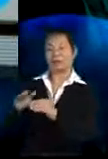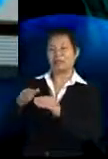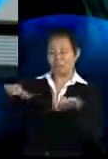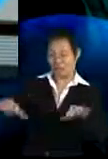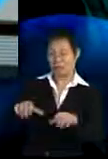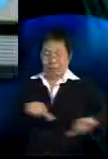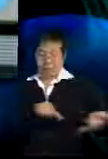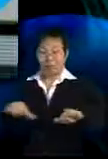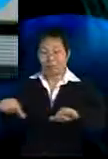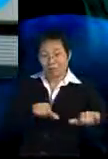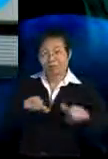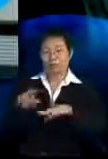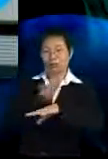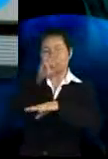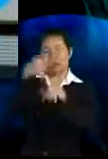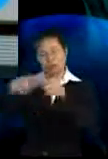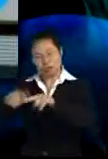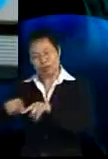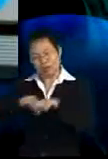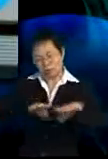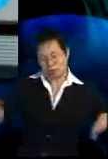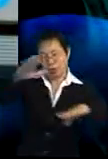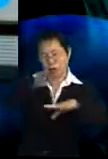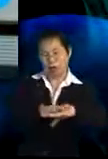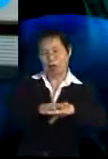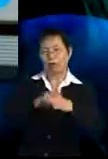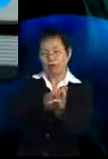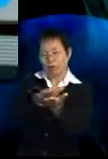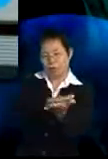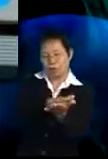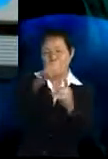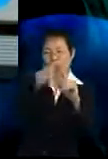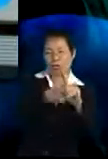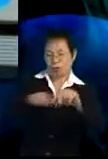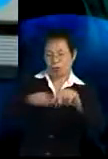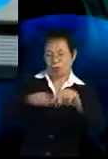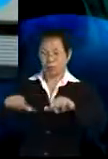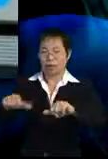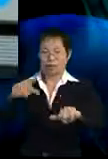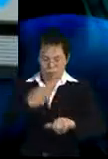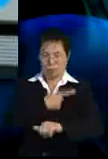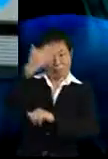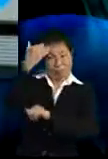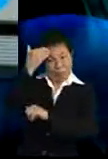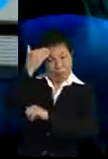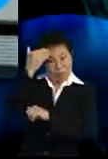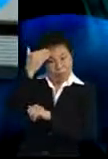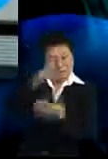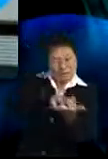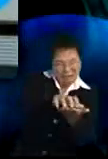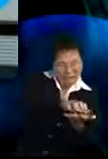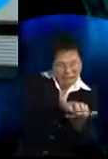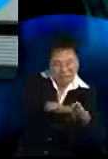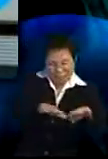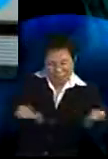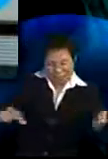some activities using different surfaces on friction. From the activities, we know that the rougher the